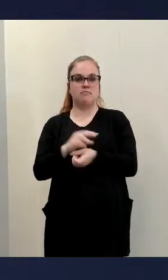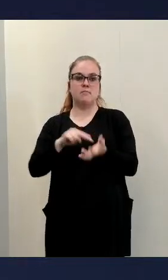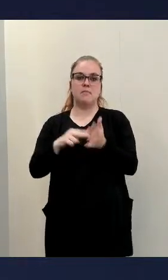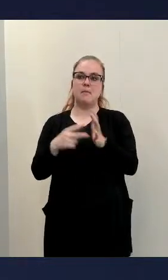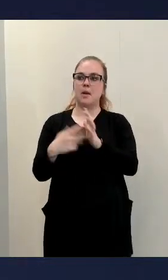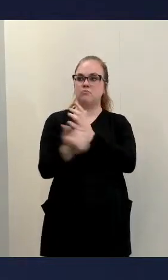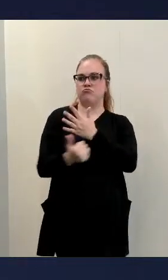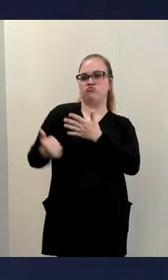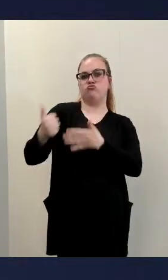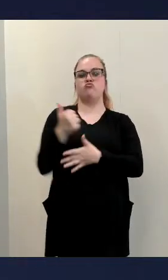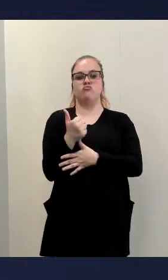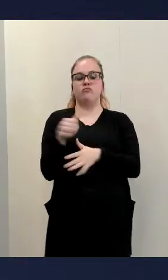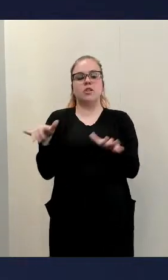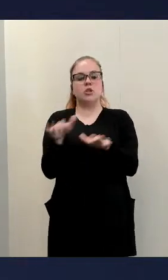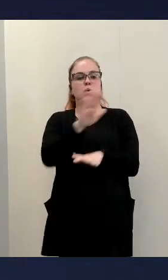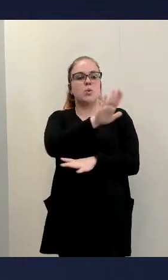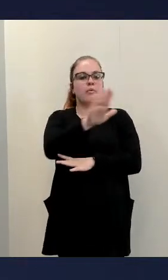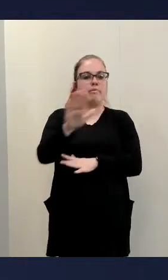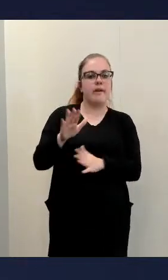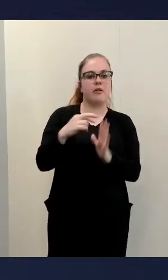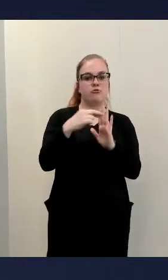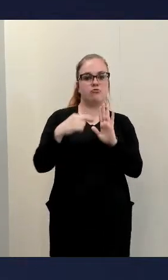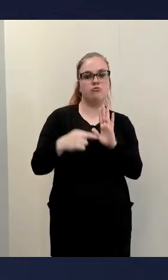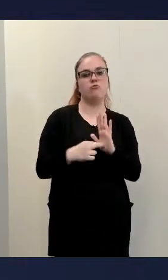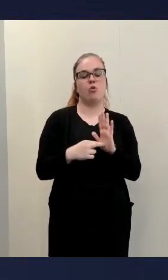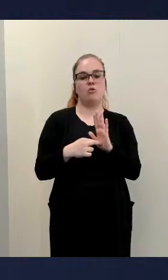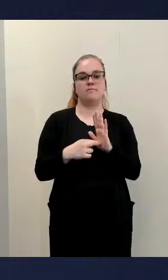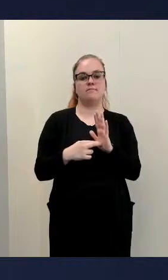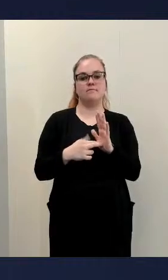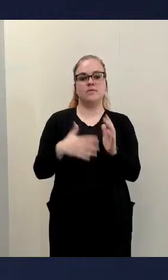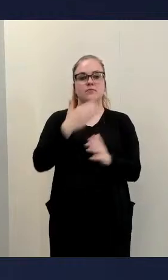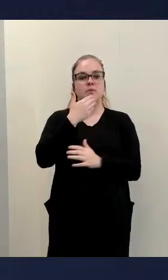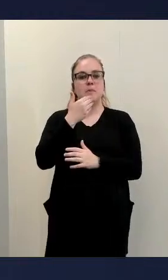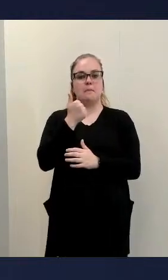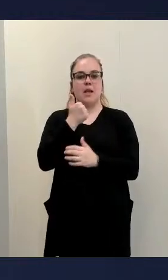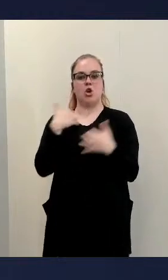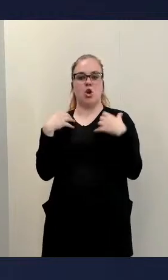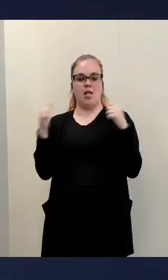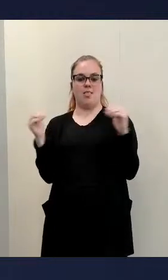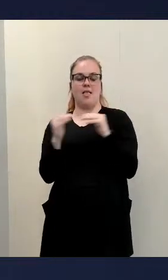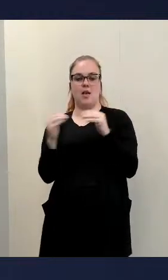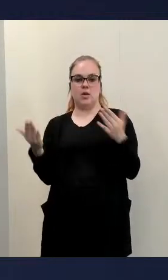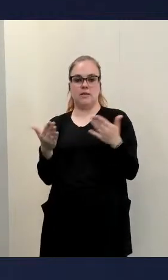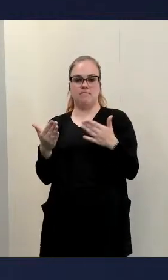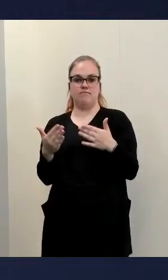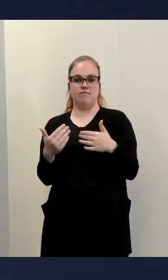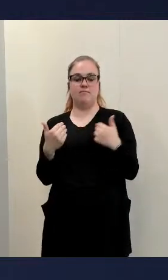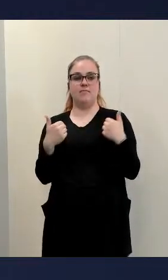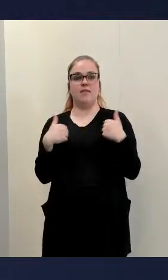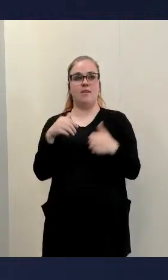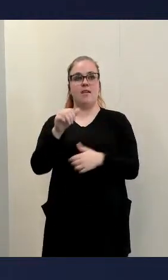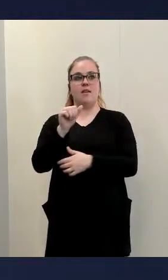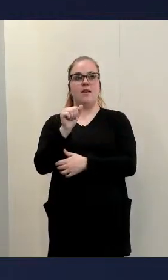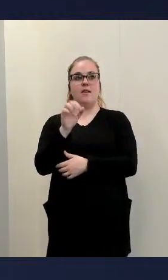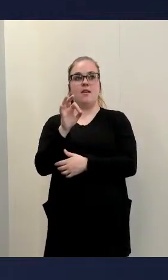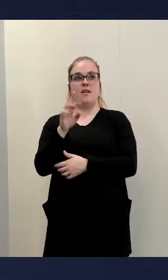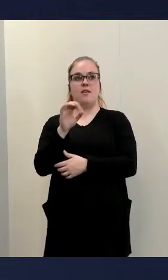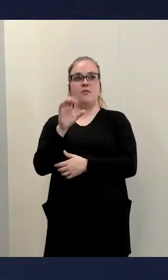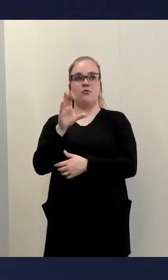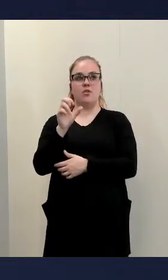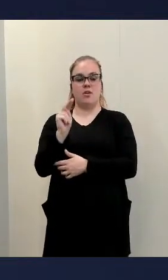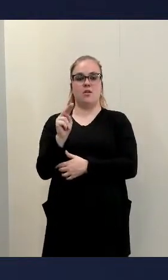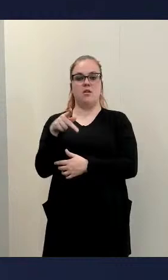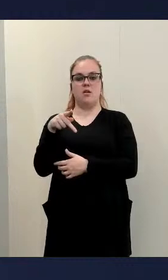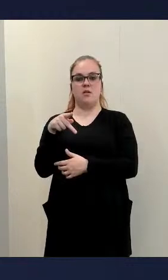priority to do their part to bring health equity to this region. There is an African proverb that